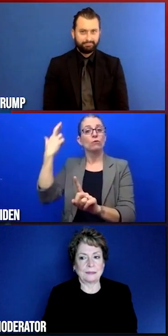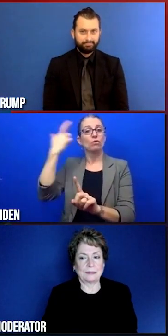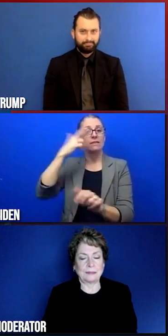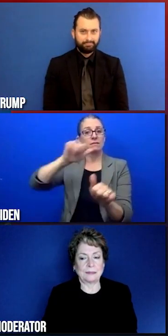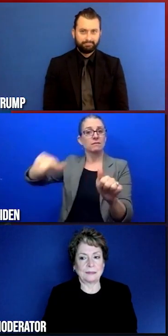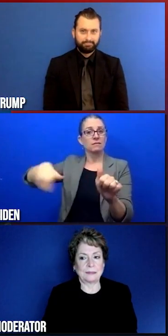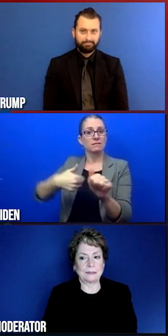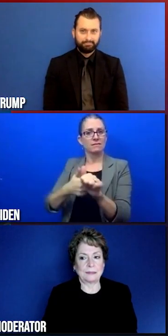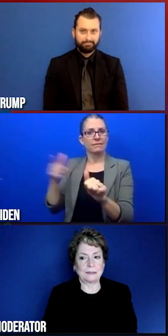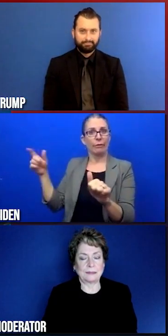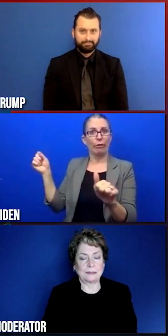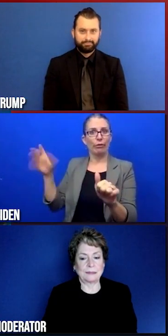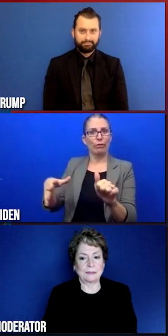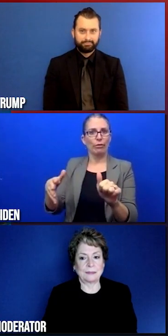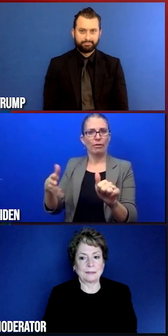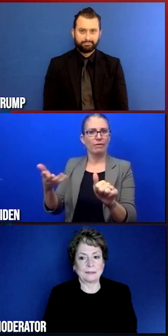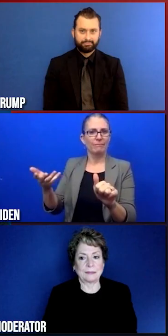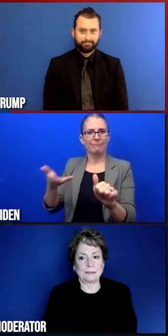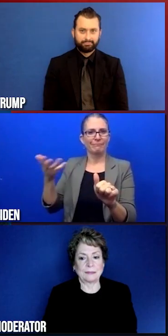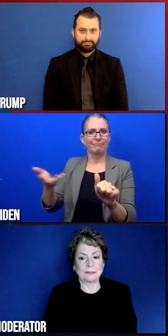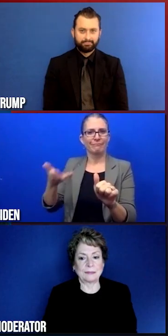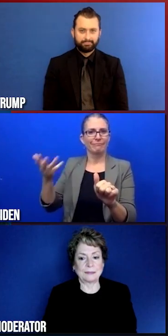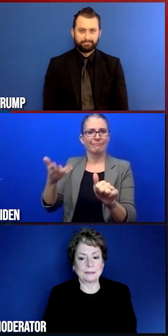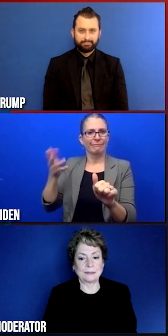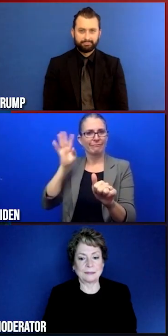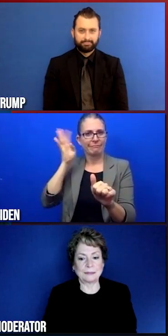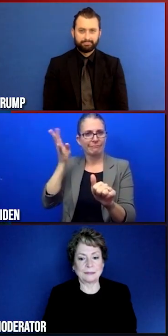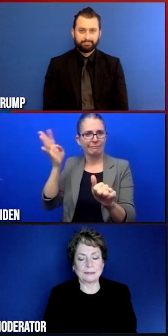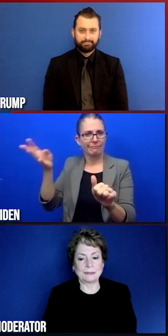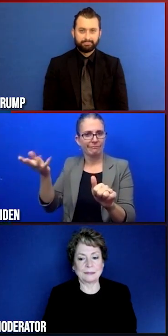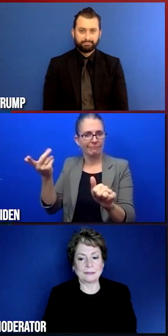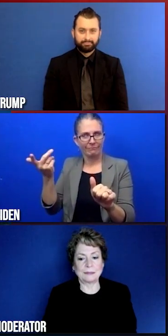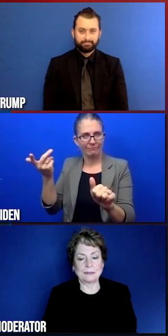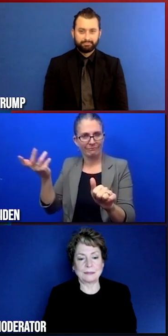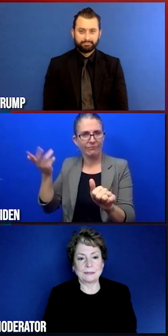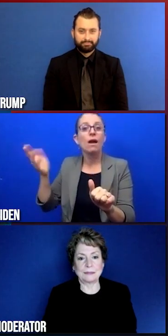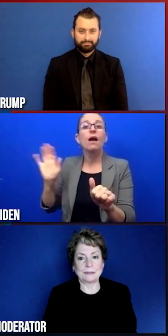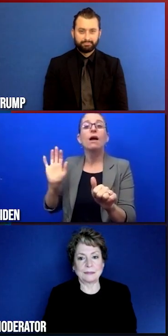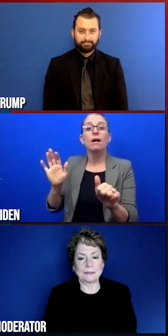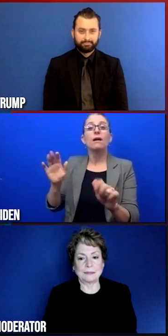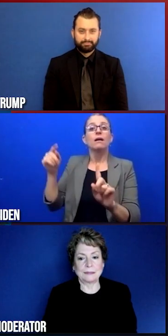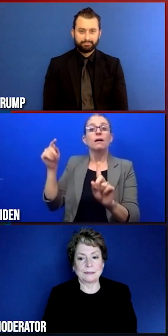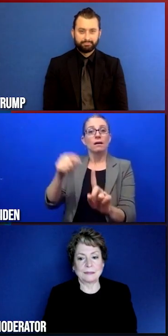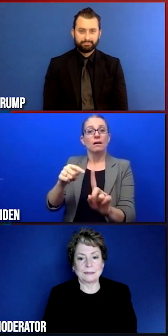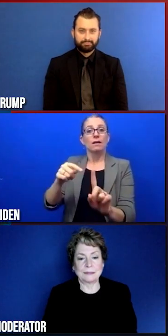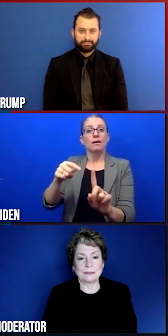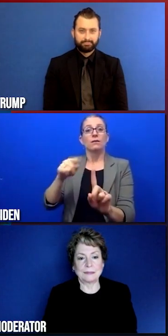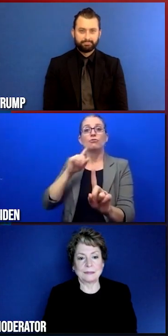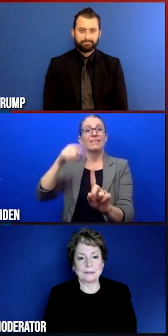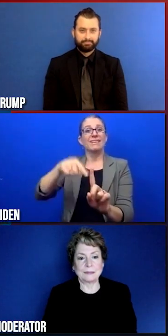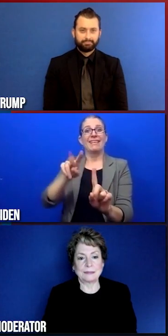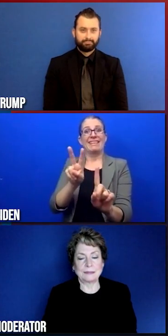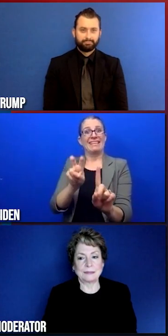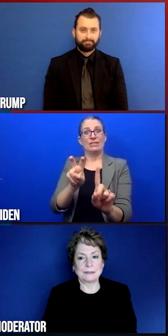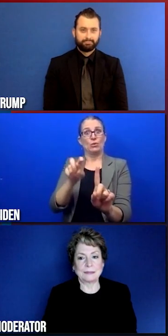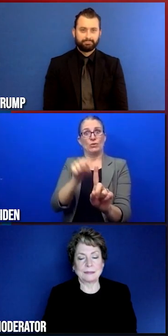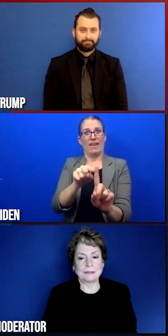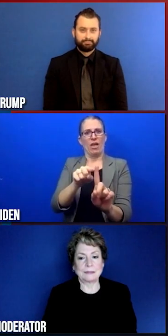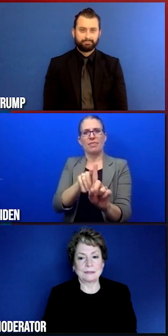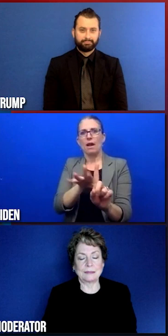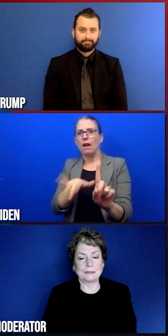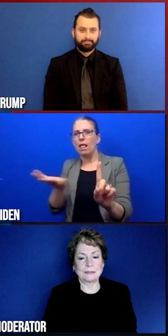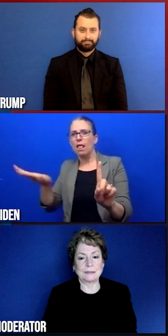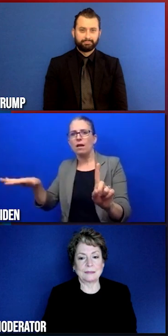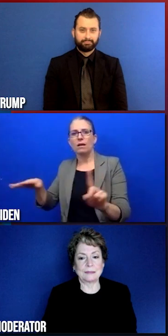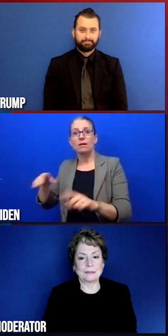about the substantive issues. It's not about his family and my family. It's about your family. And your family's hurting badly. If